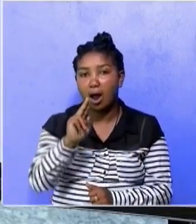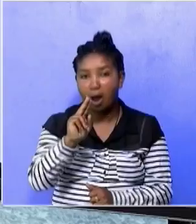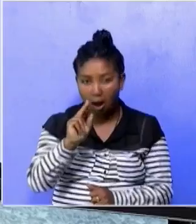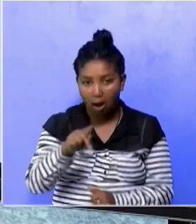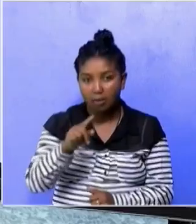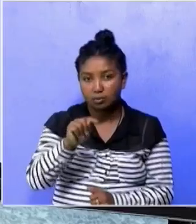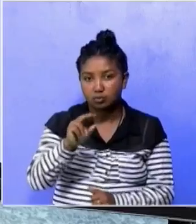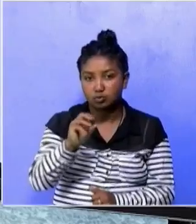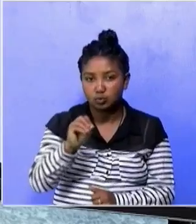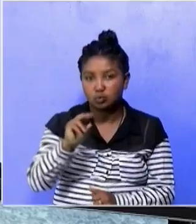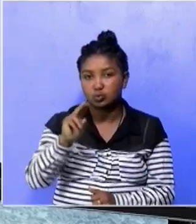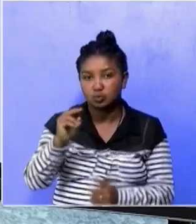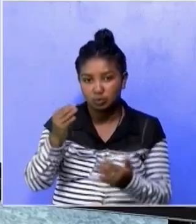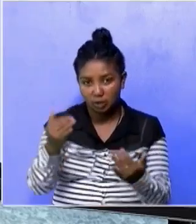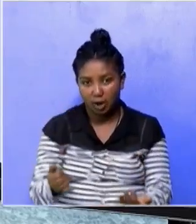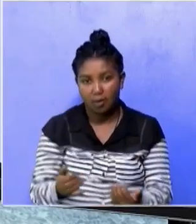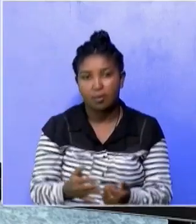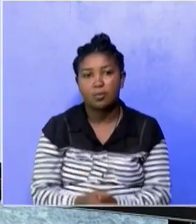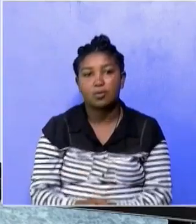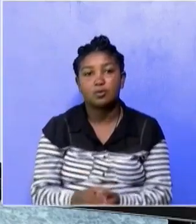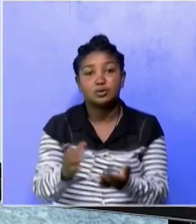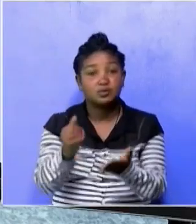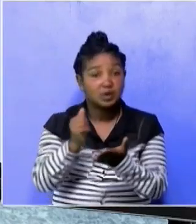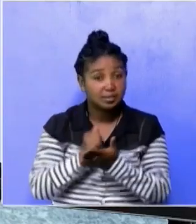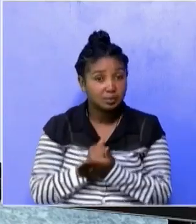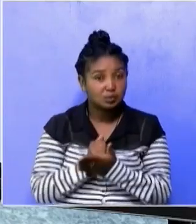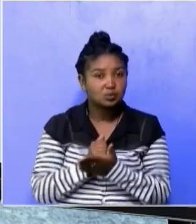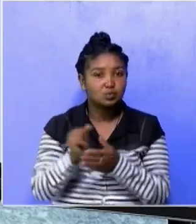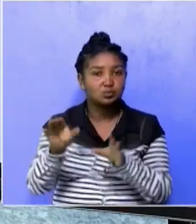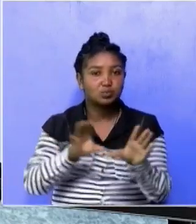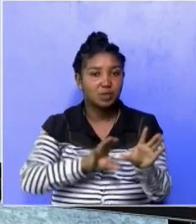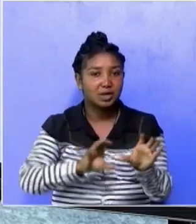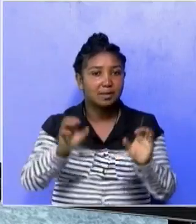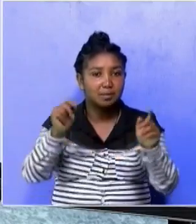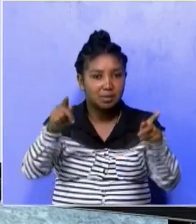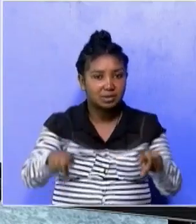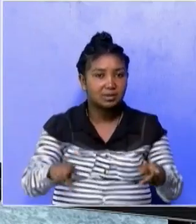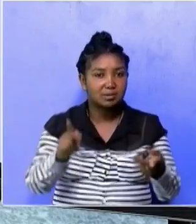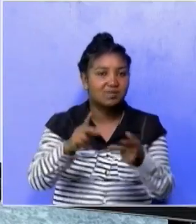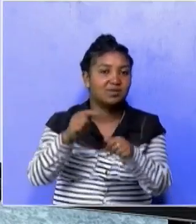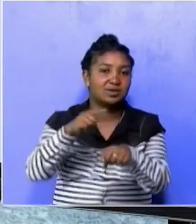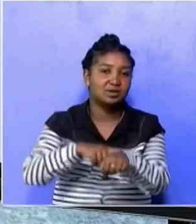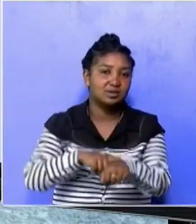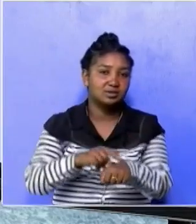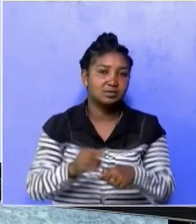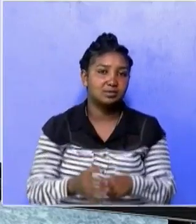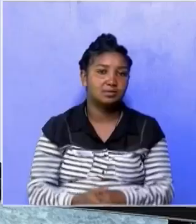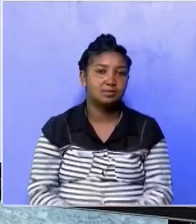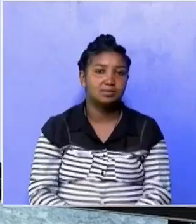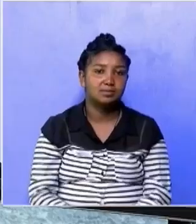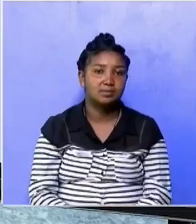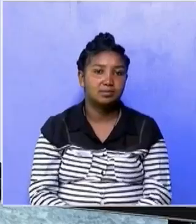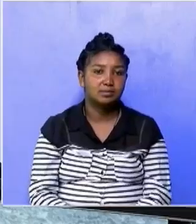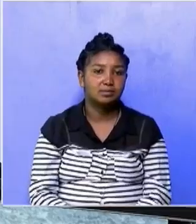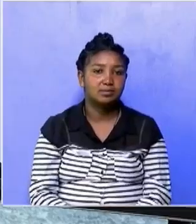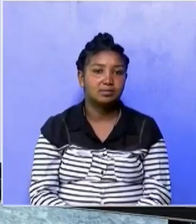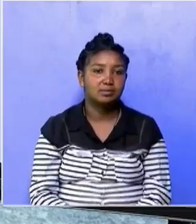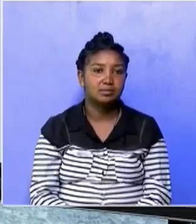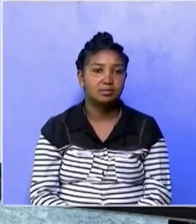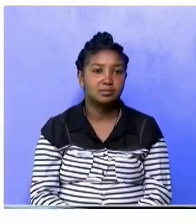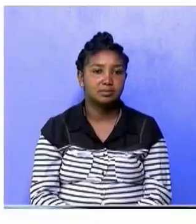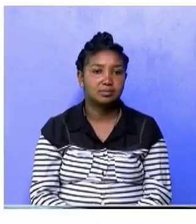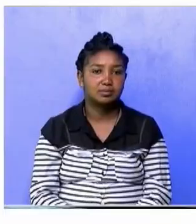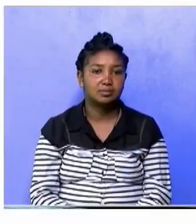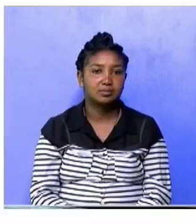Yeah. Adverb. Which helps us to make what? Present perfect tense. Just I'll show you with sample example. It's not